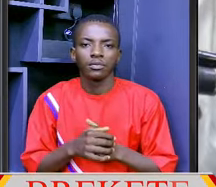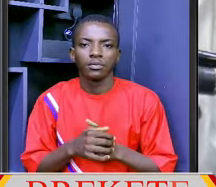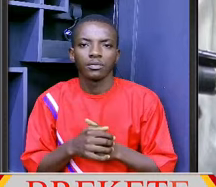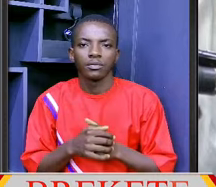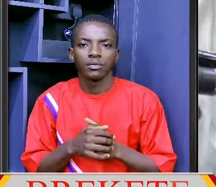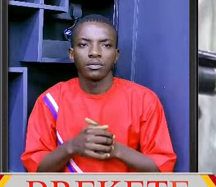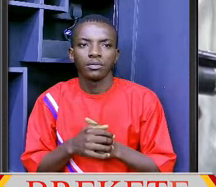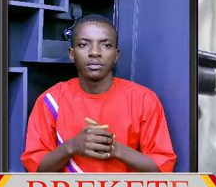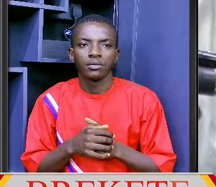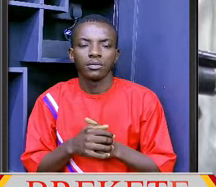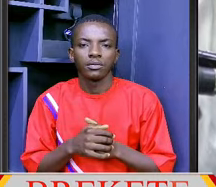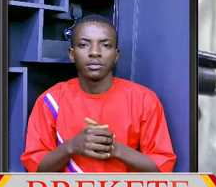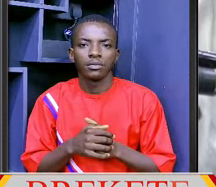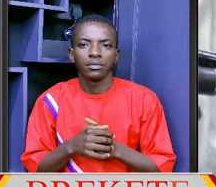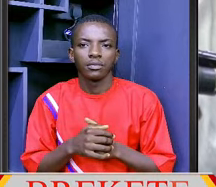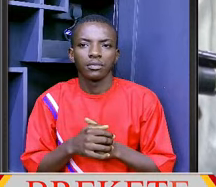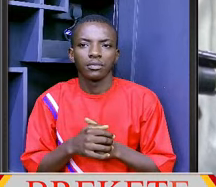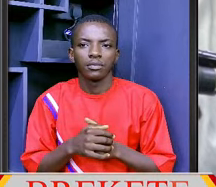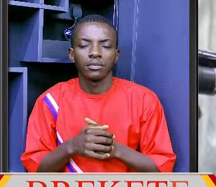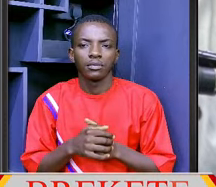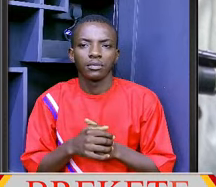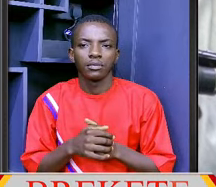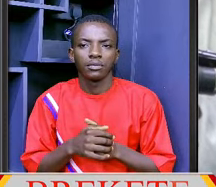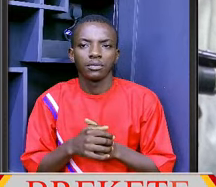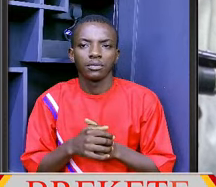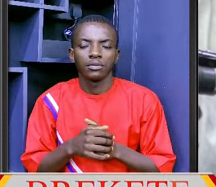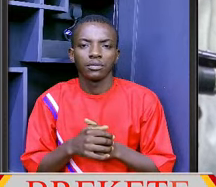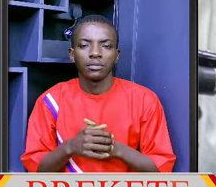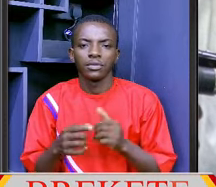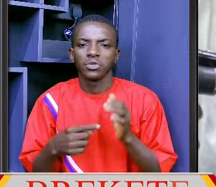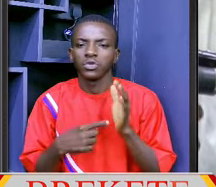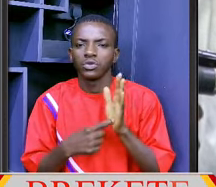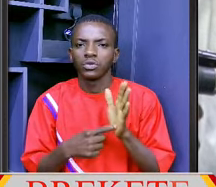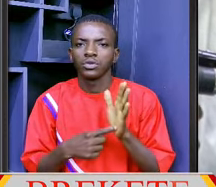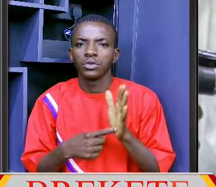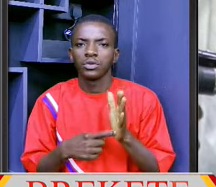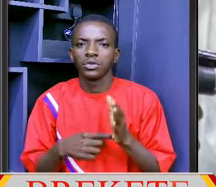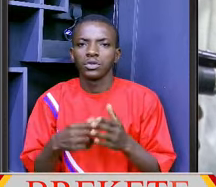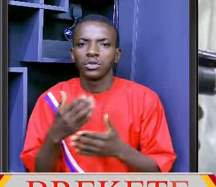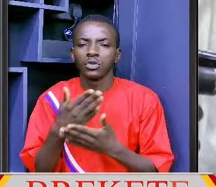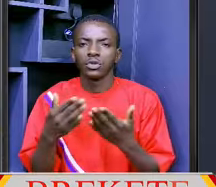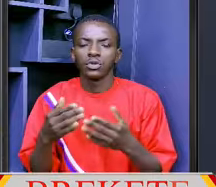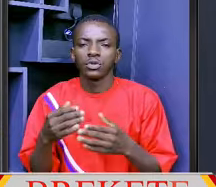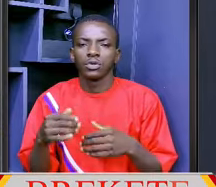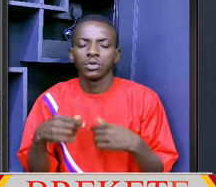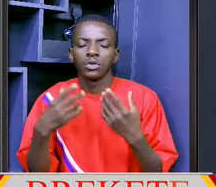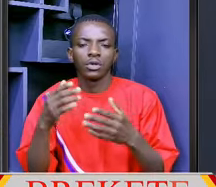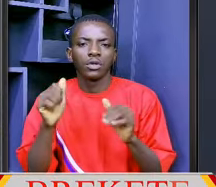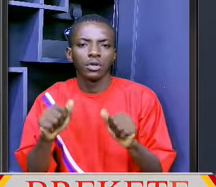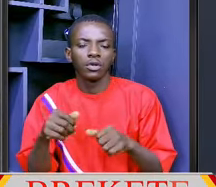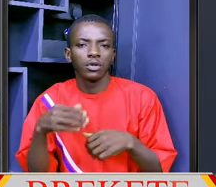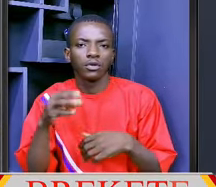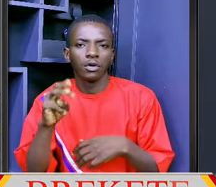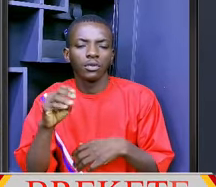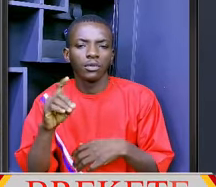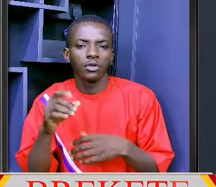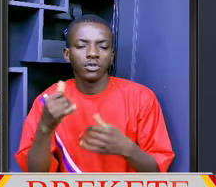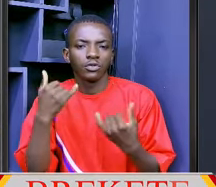point of correction, sir, we have been showing concern from the beginning. Because I can attest to that. Can you give me your MD's number